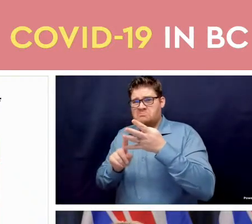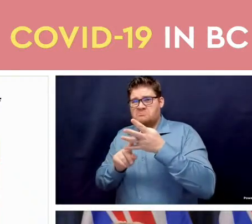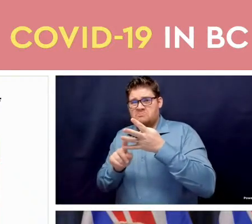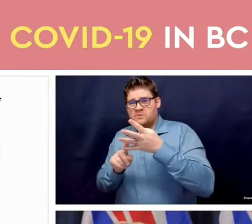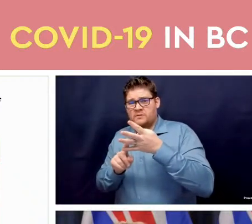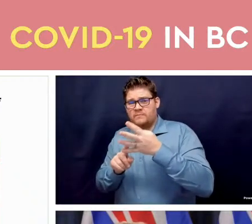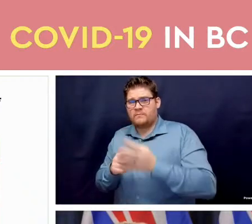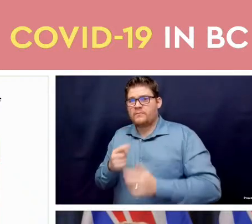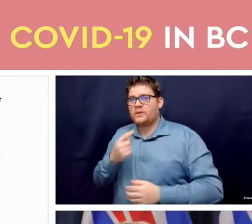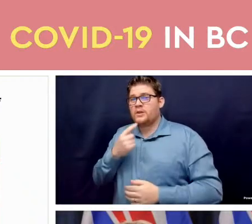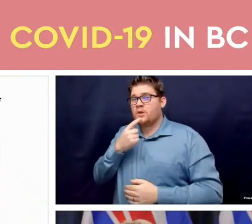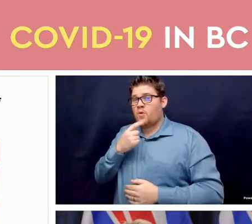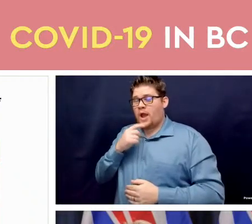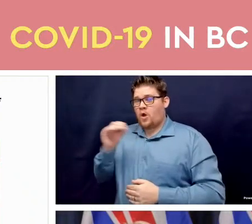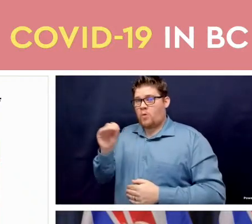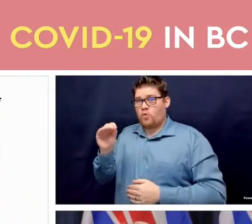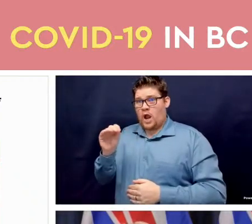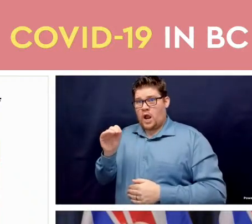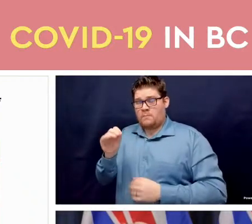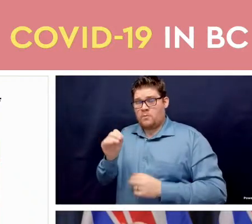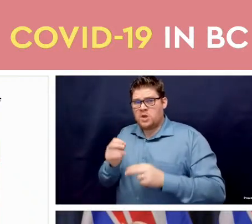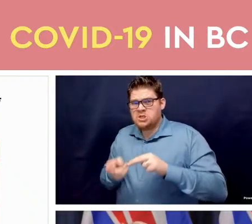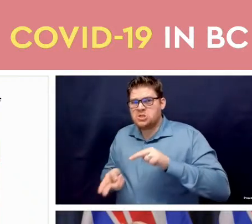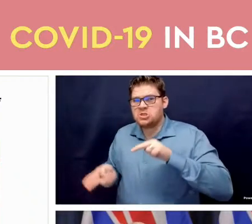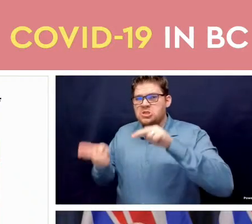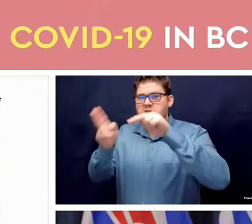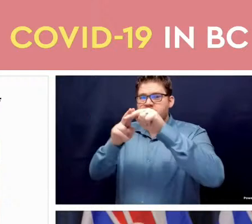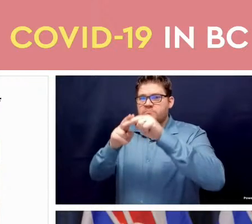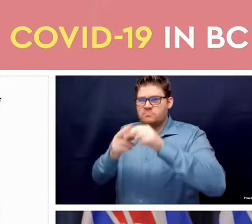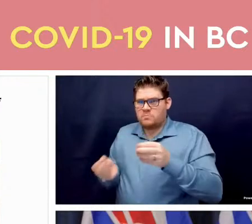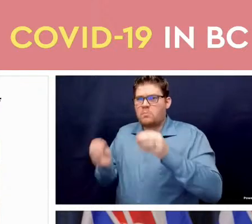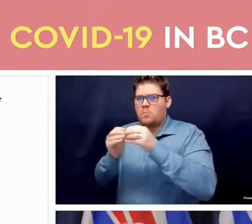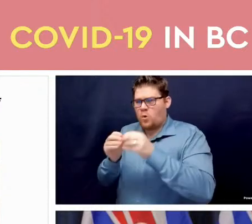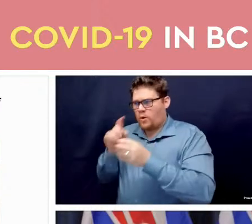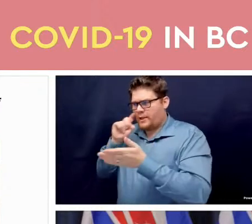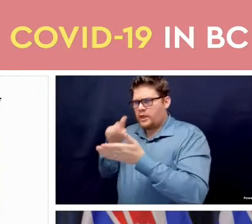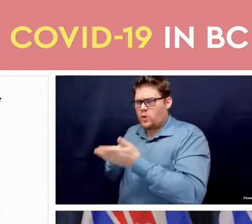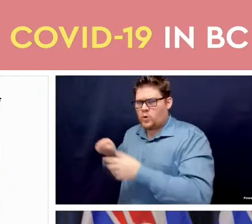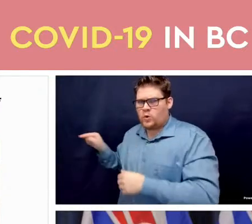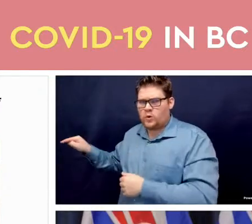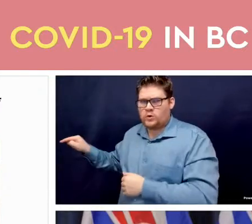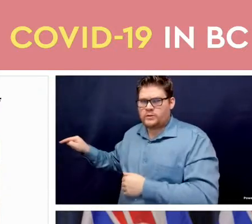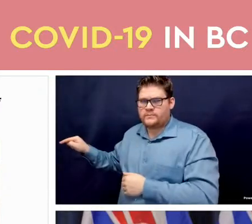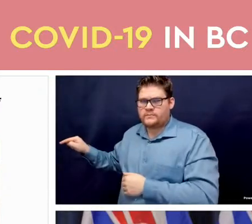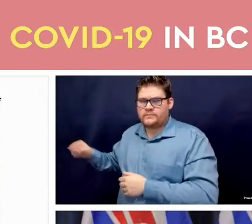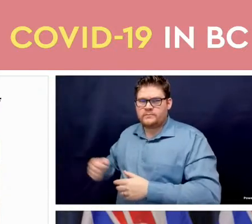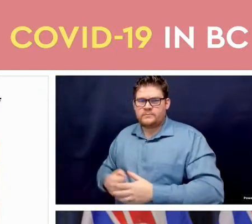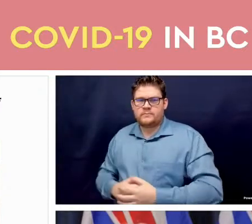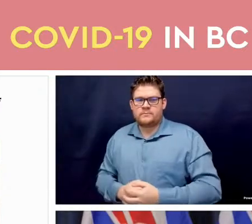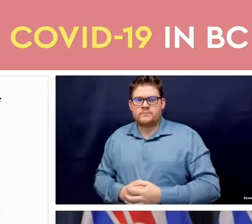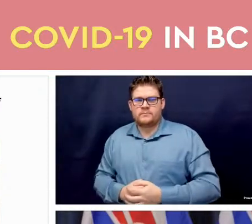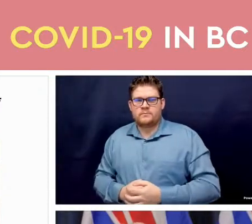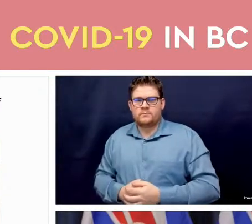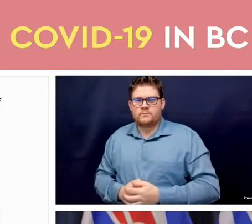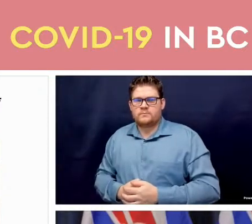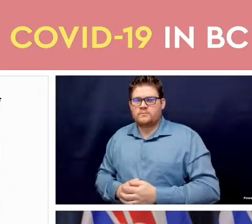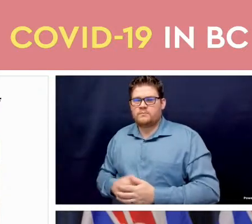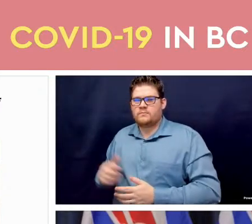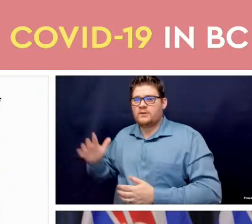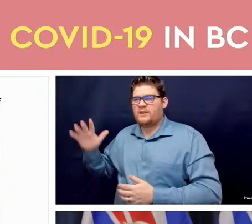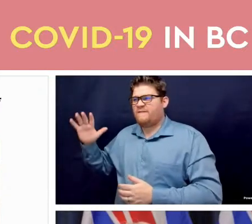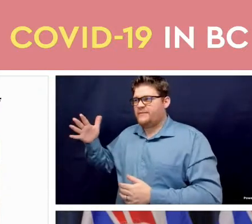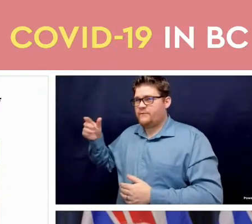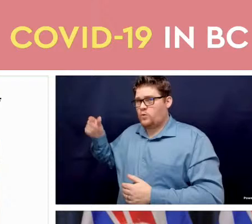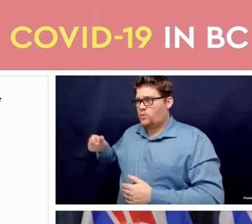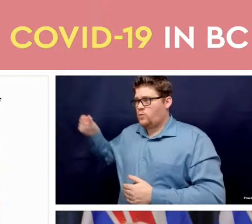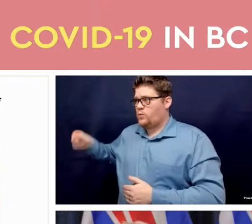So what we have looked at is for those between the end of November and the 7th of January, looking at people